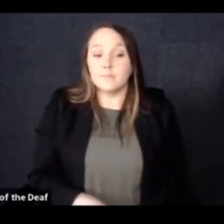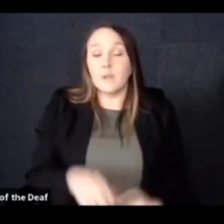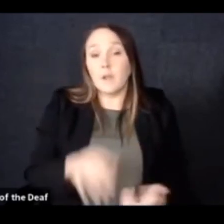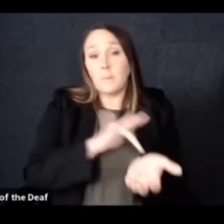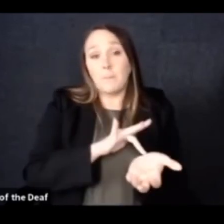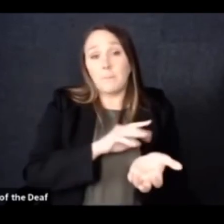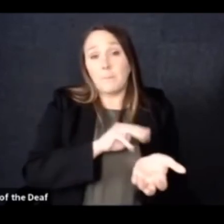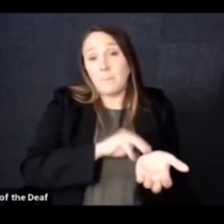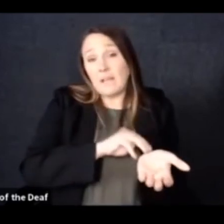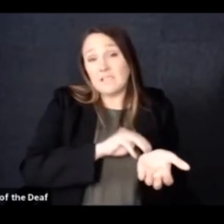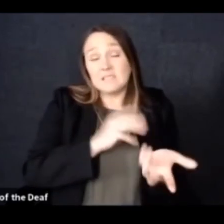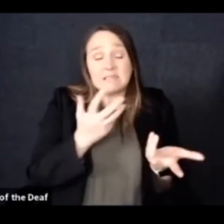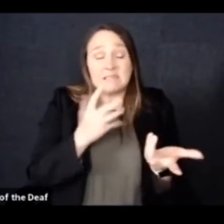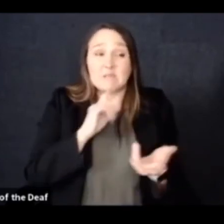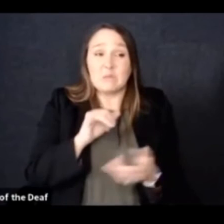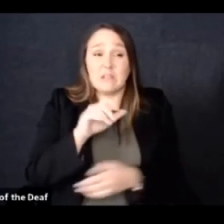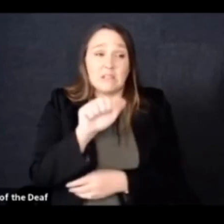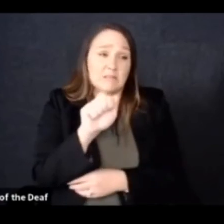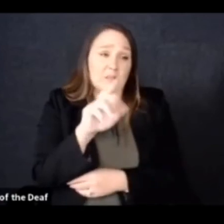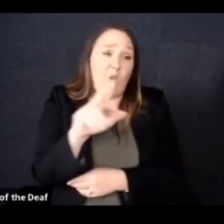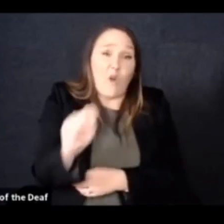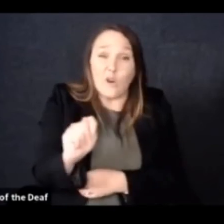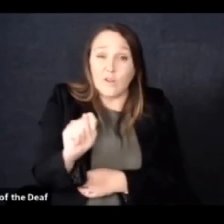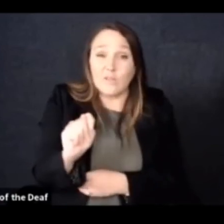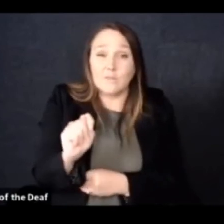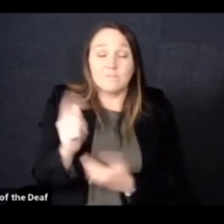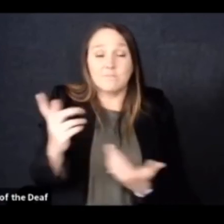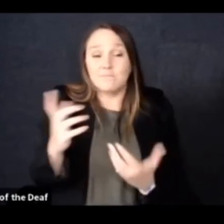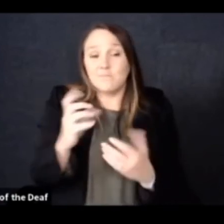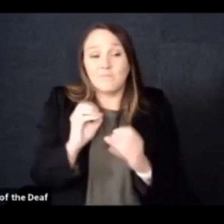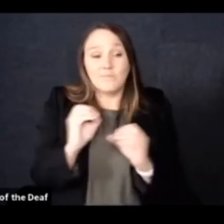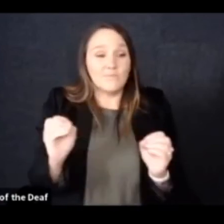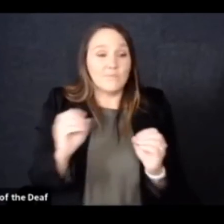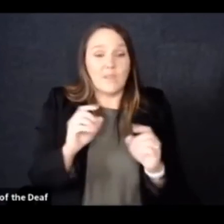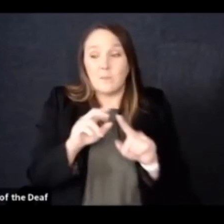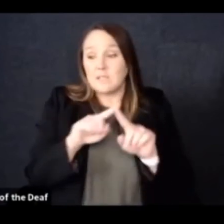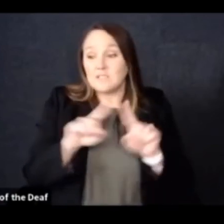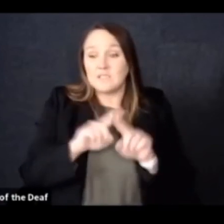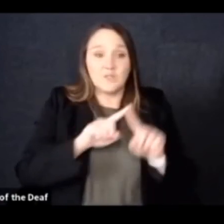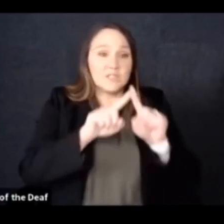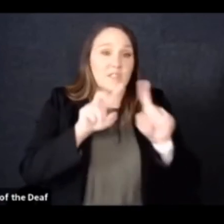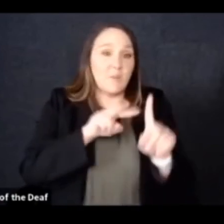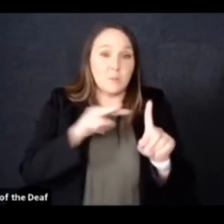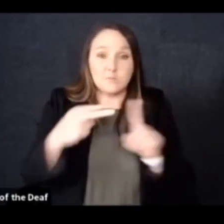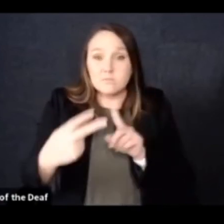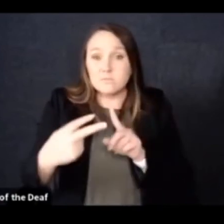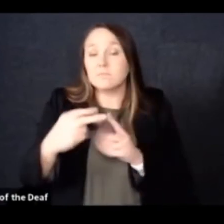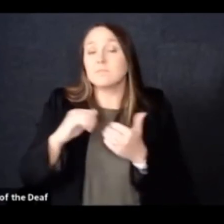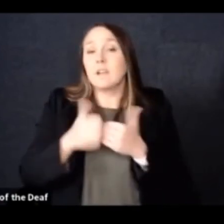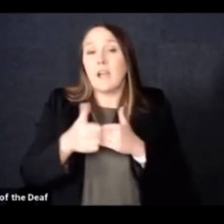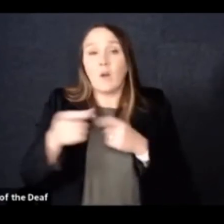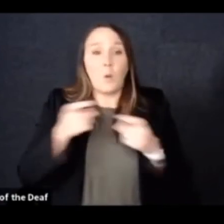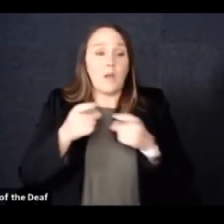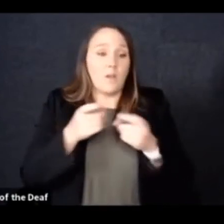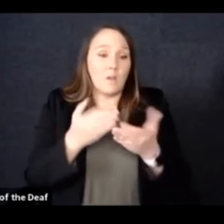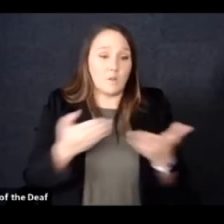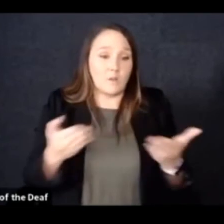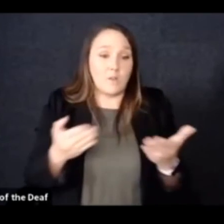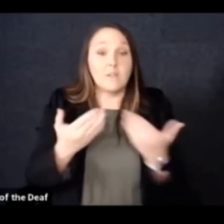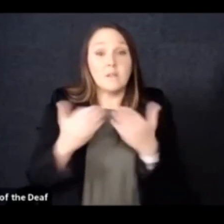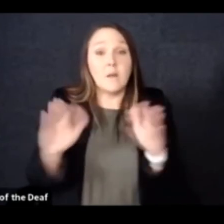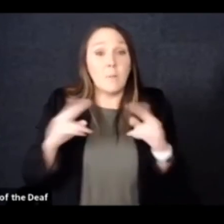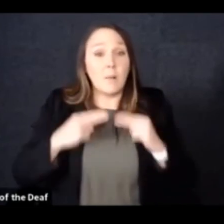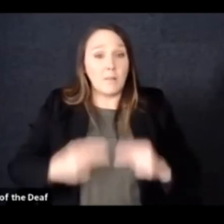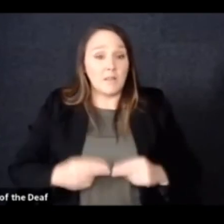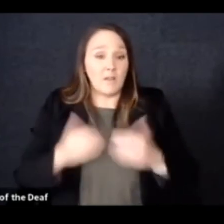Medicine is an art, and there's certainly different points of view on how to handle different things. And public health certainly has different